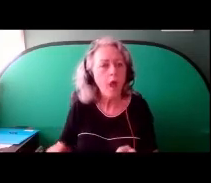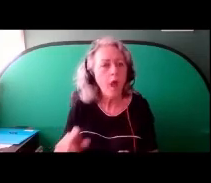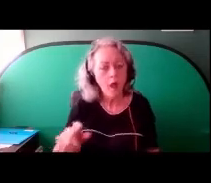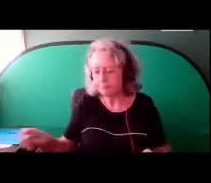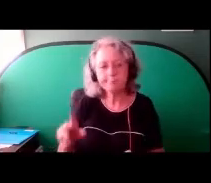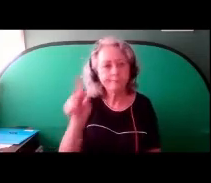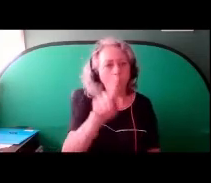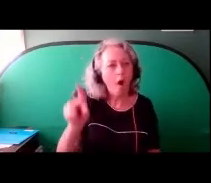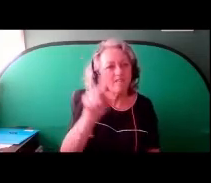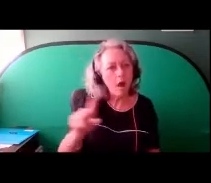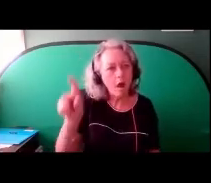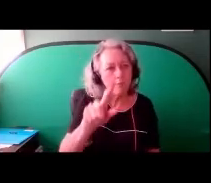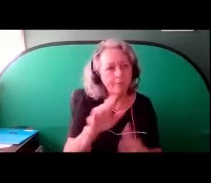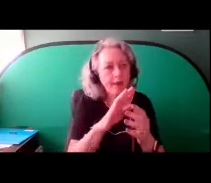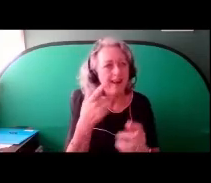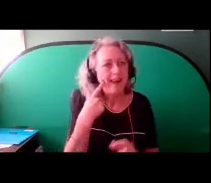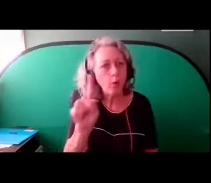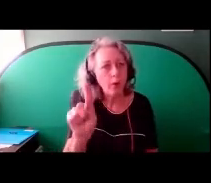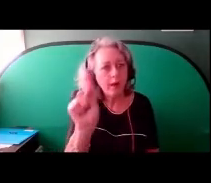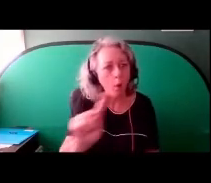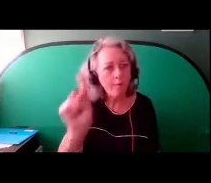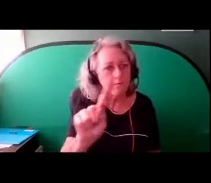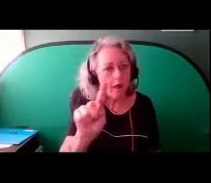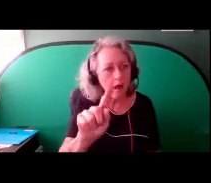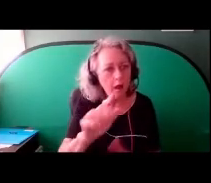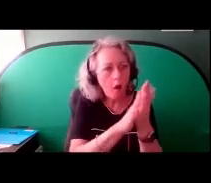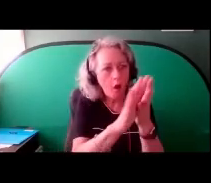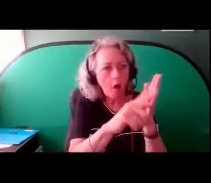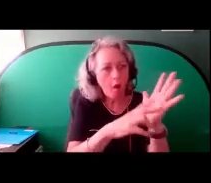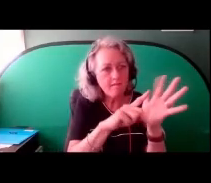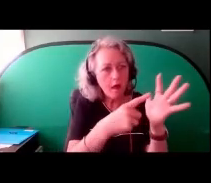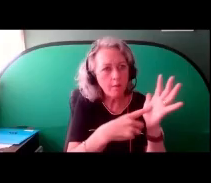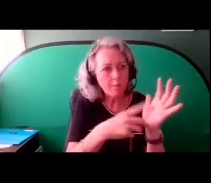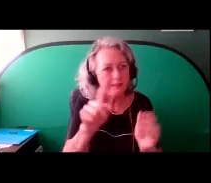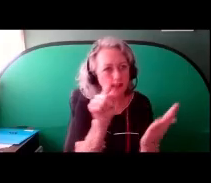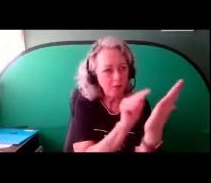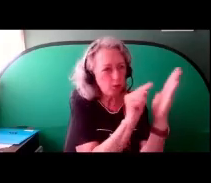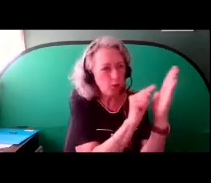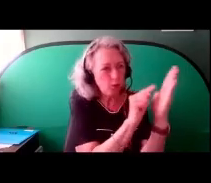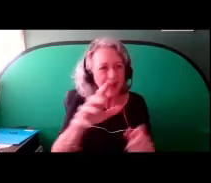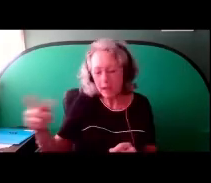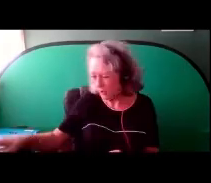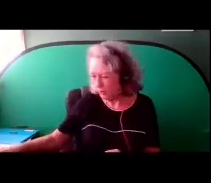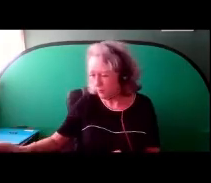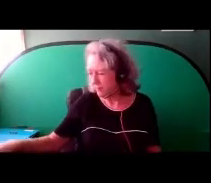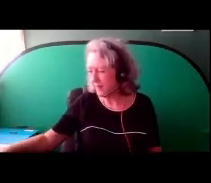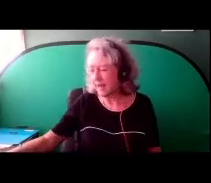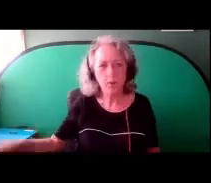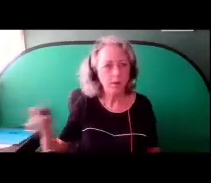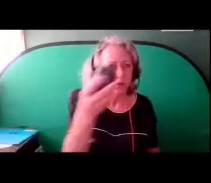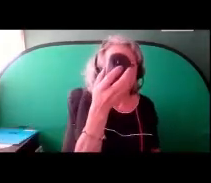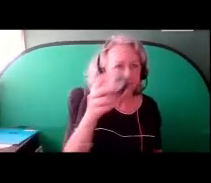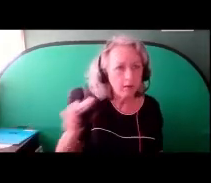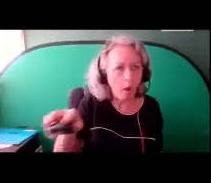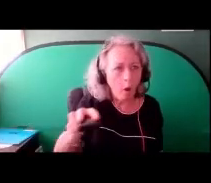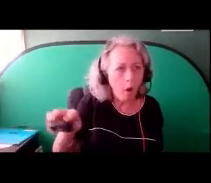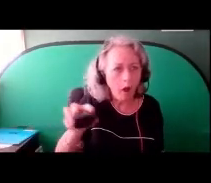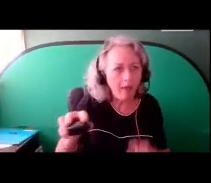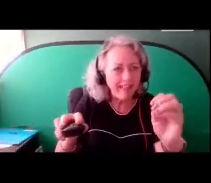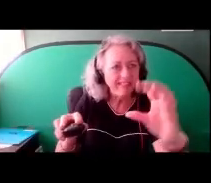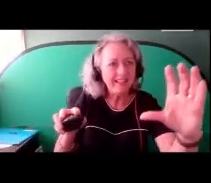on the larger text. Now, when the larger text is enabled, you can then, on the little slider at the bottom of the